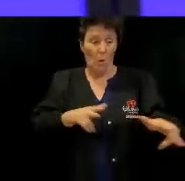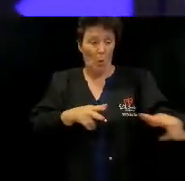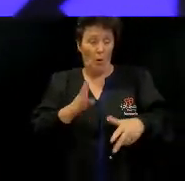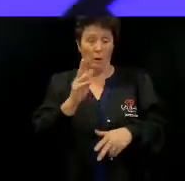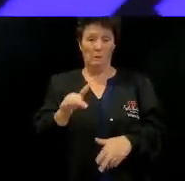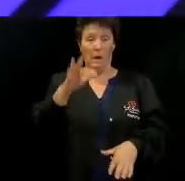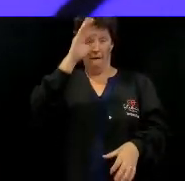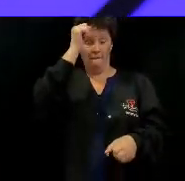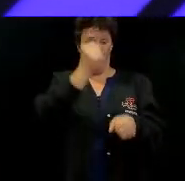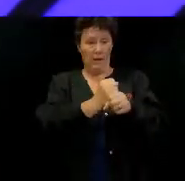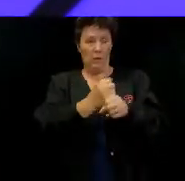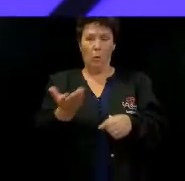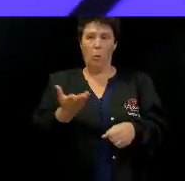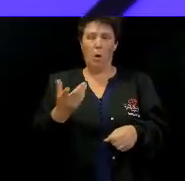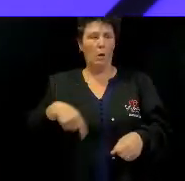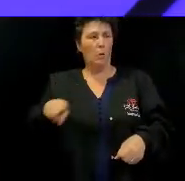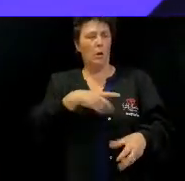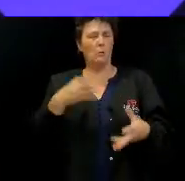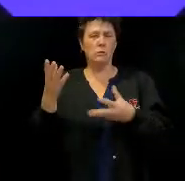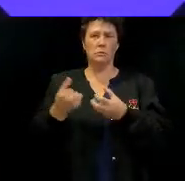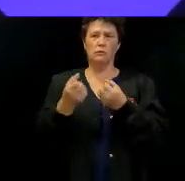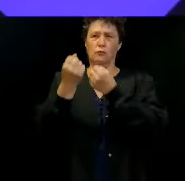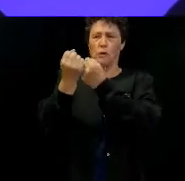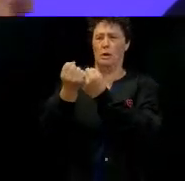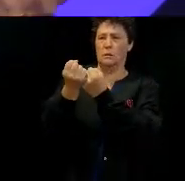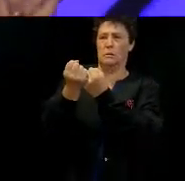we trust, what our confidence,